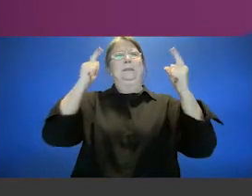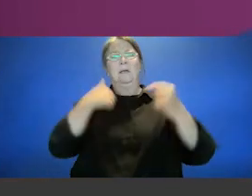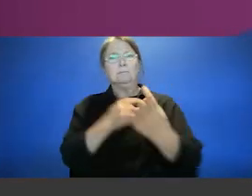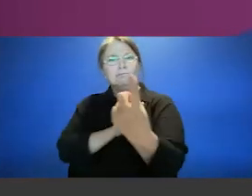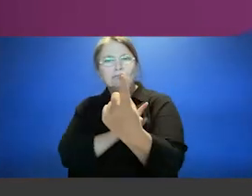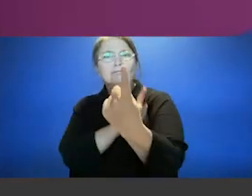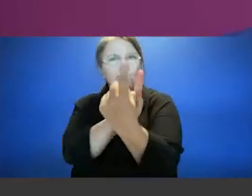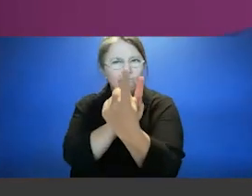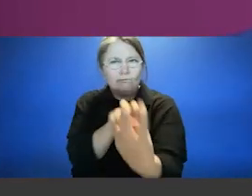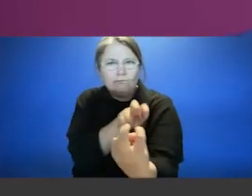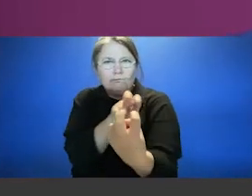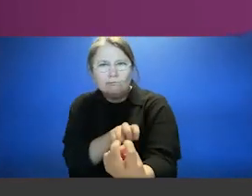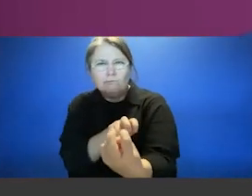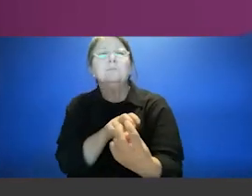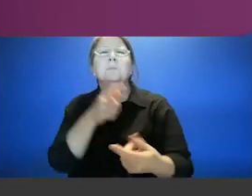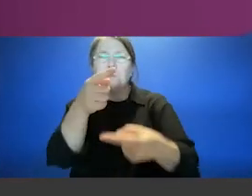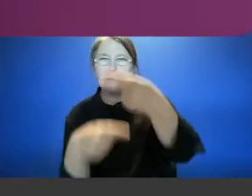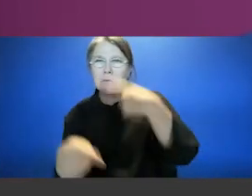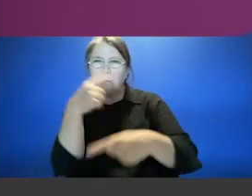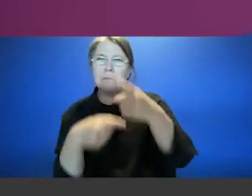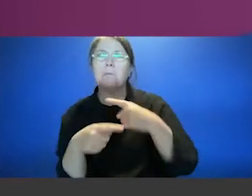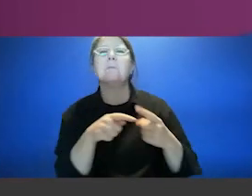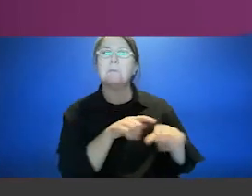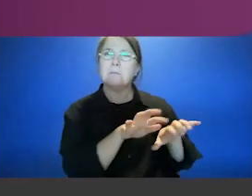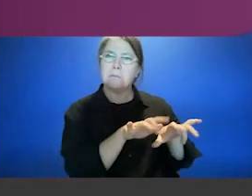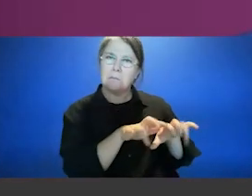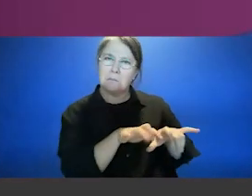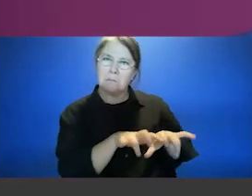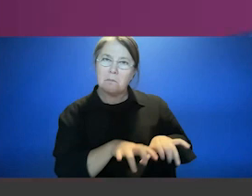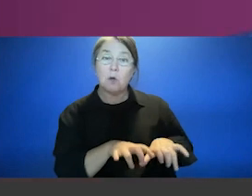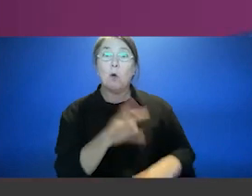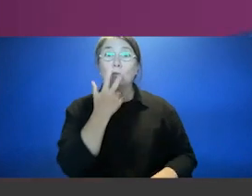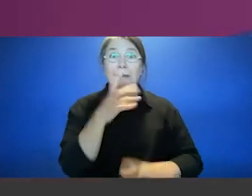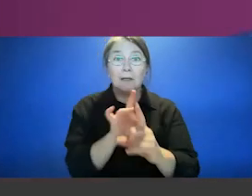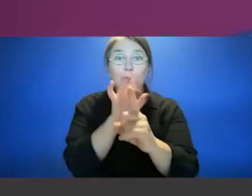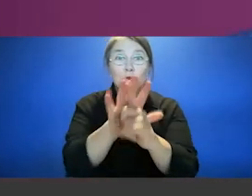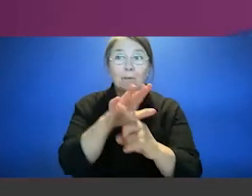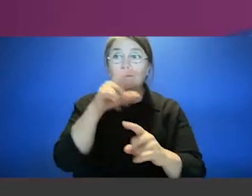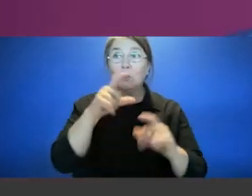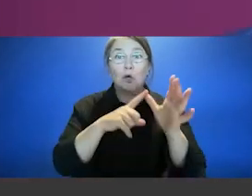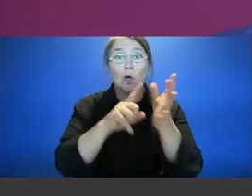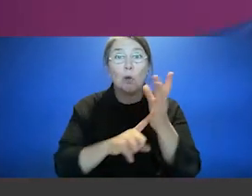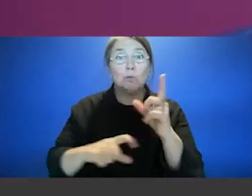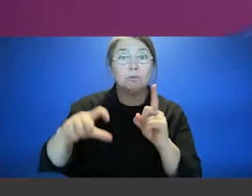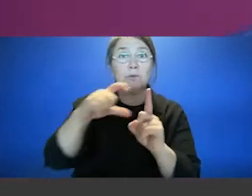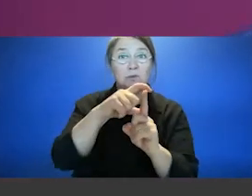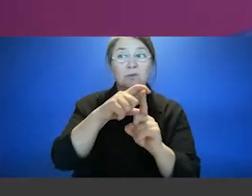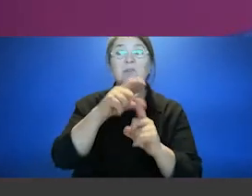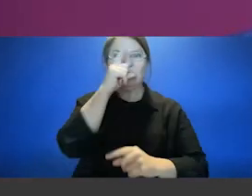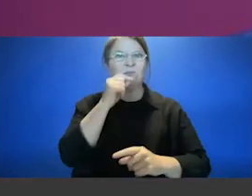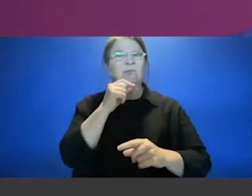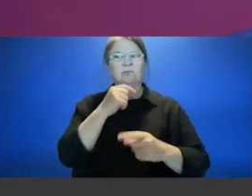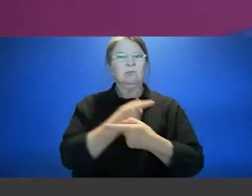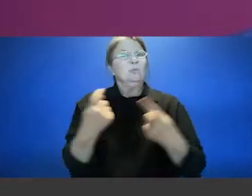down. Additionally, if English is not your first language, we can organize for a translator